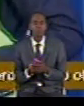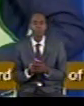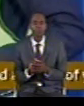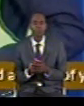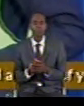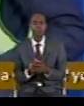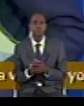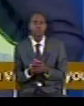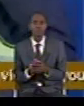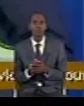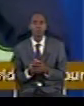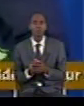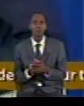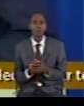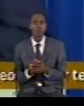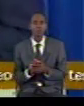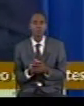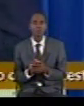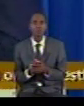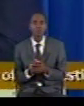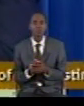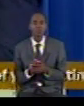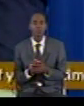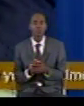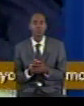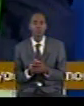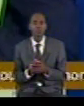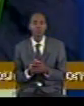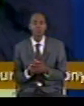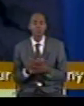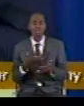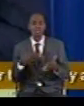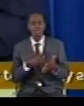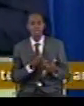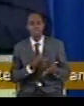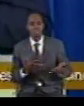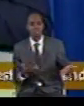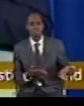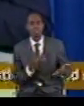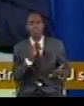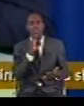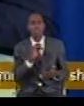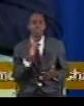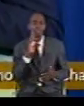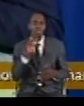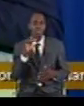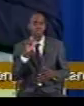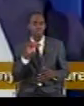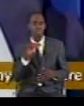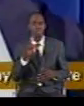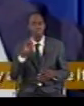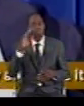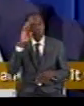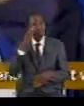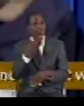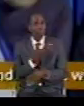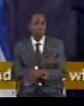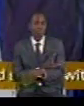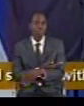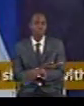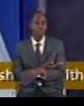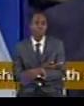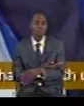Region, Taraba State, Nigeria, West Africa. Standing by my side is my daughter. Her name is Akunama. Akunama simply means